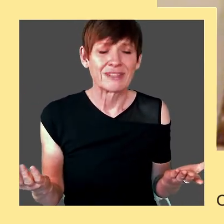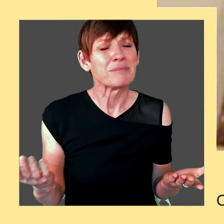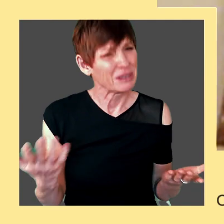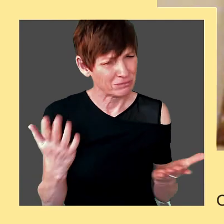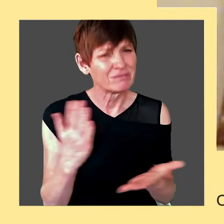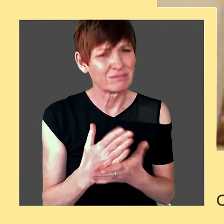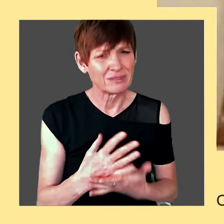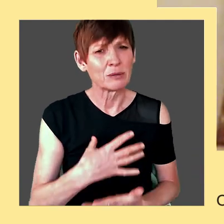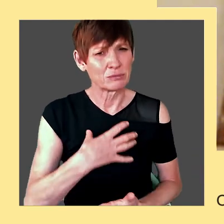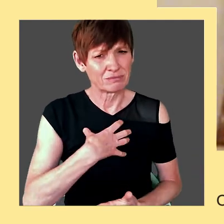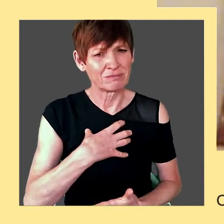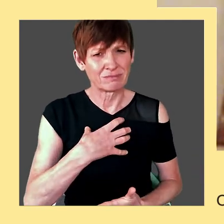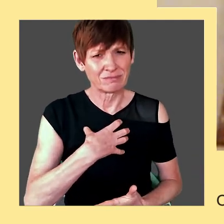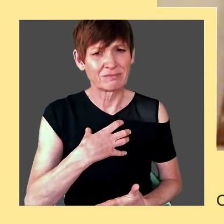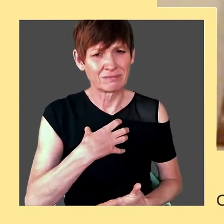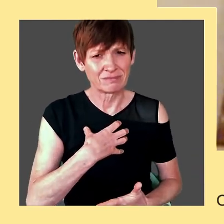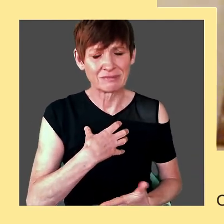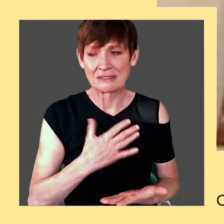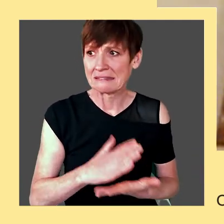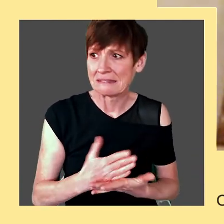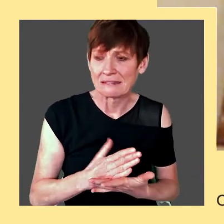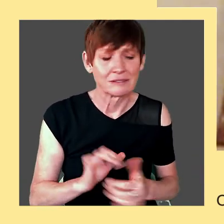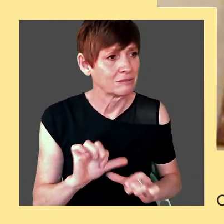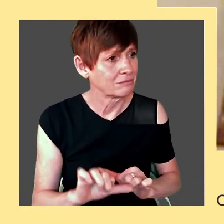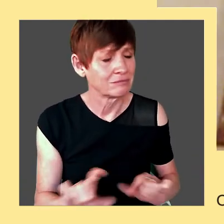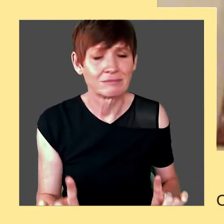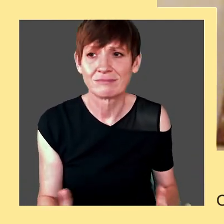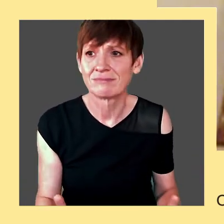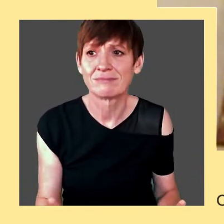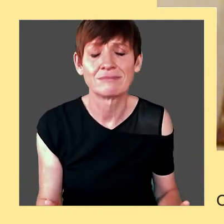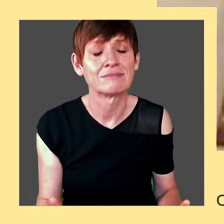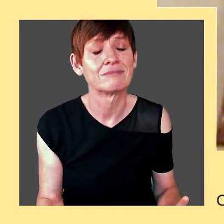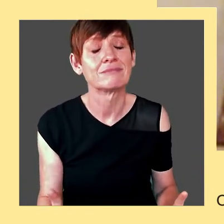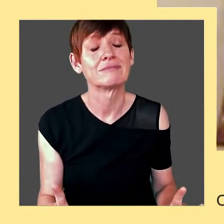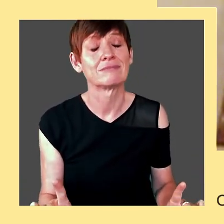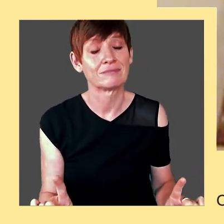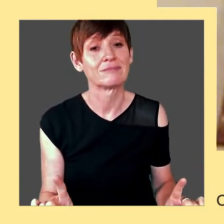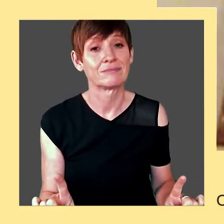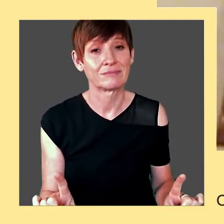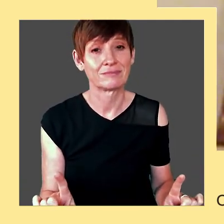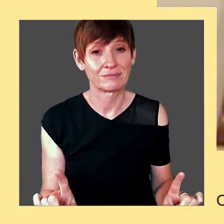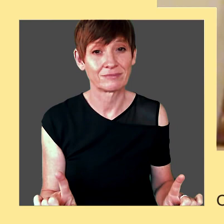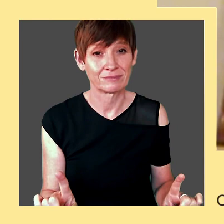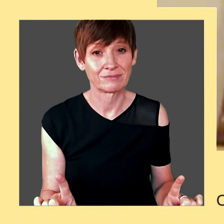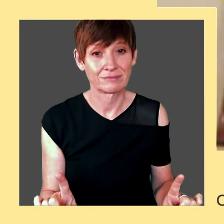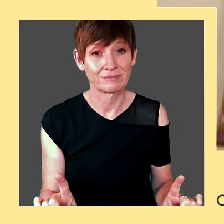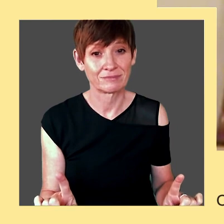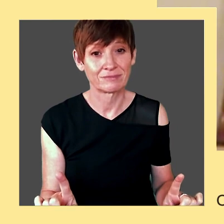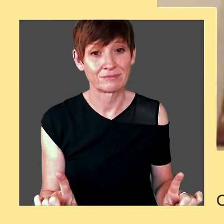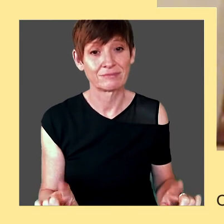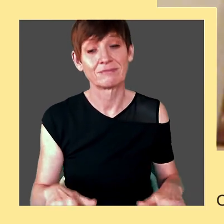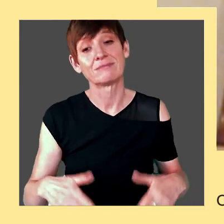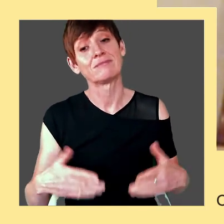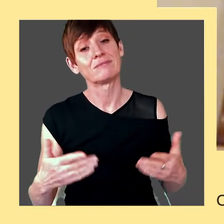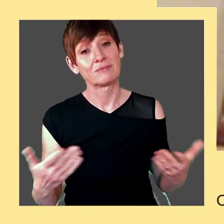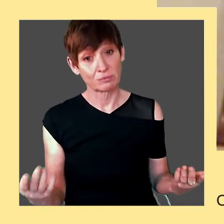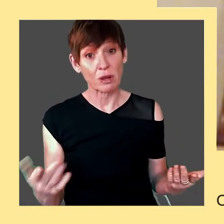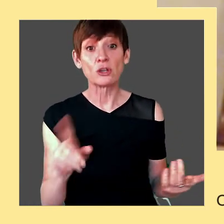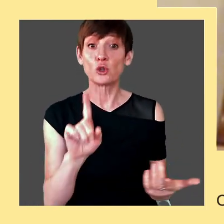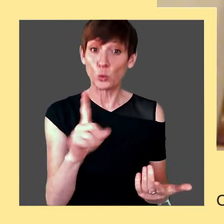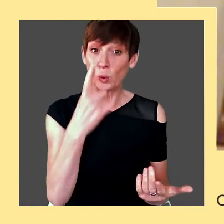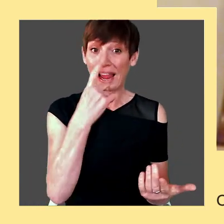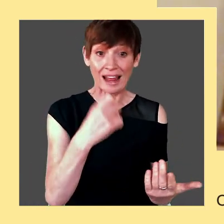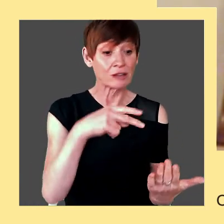so insecure. So what you can do, you can read, you